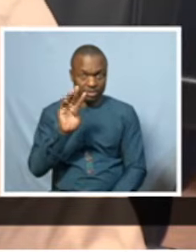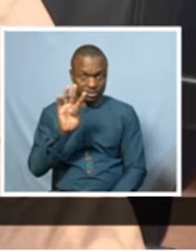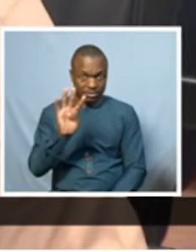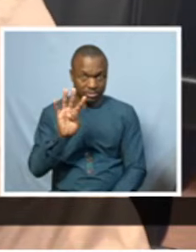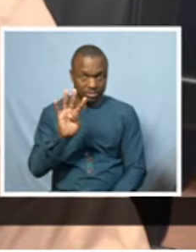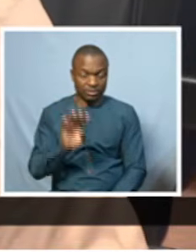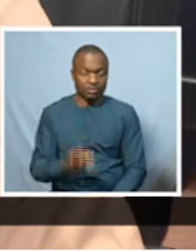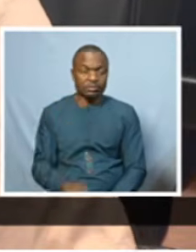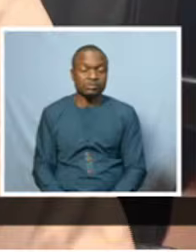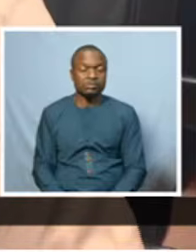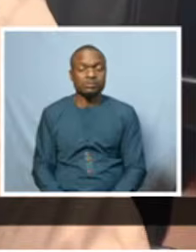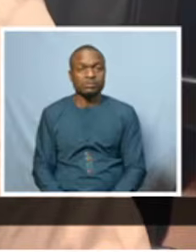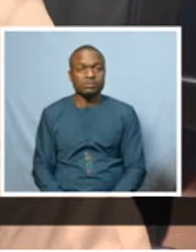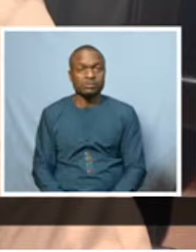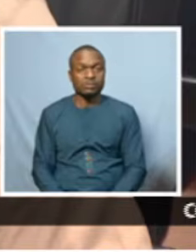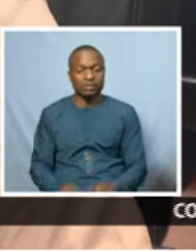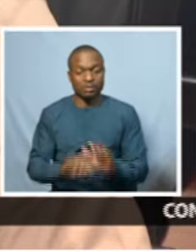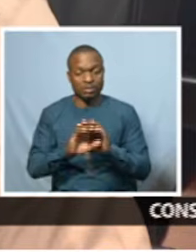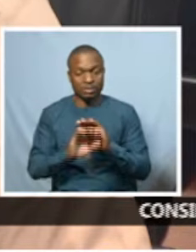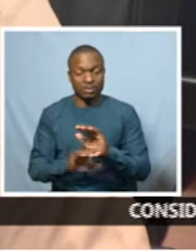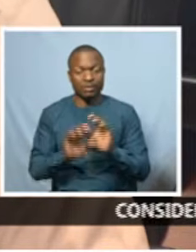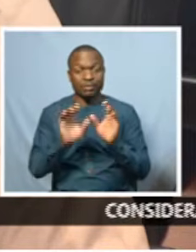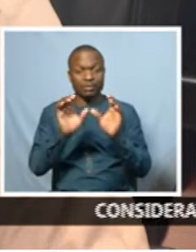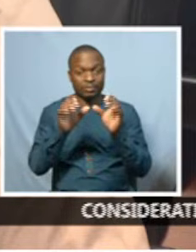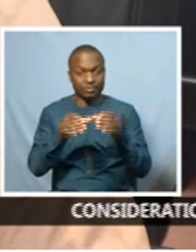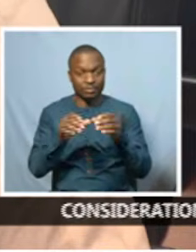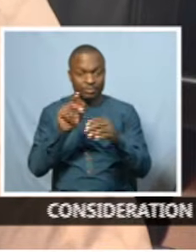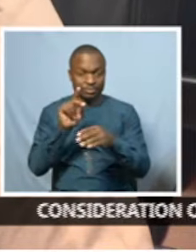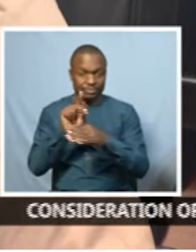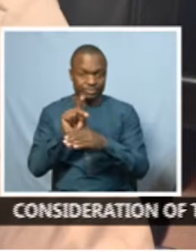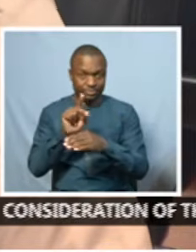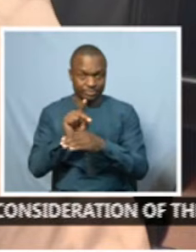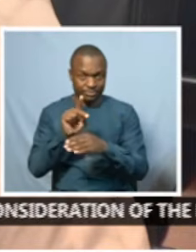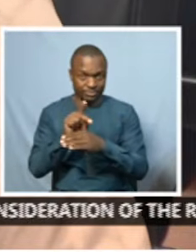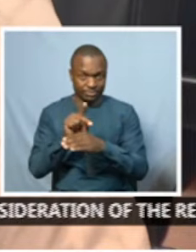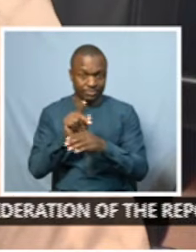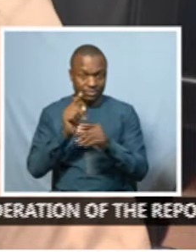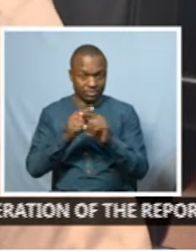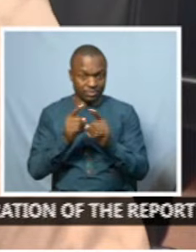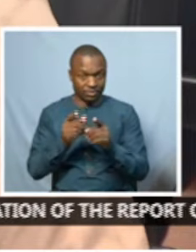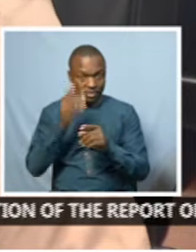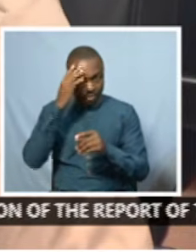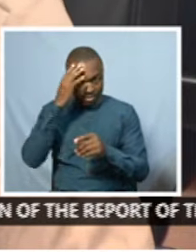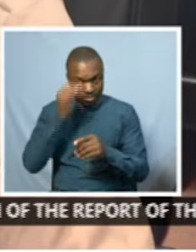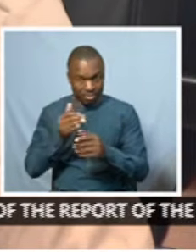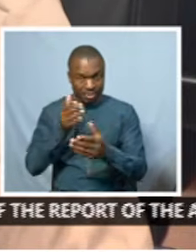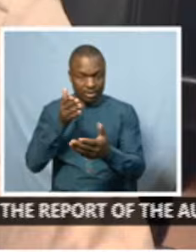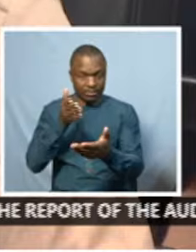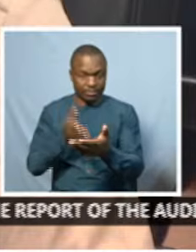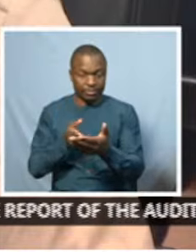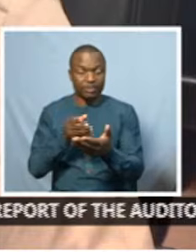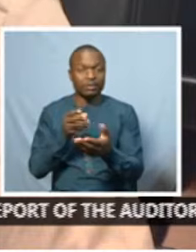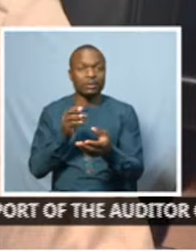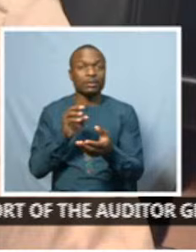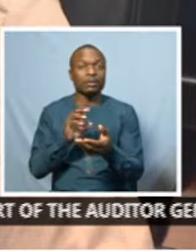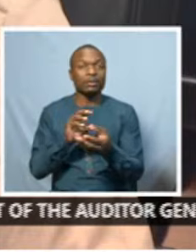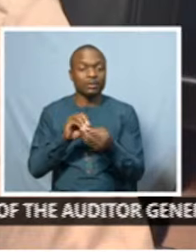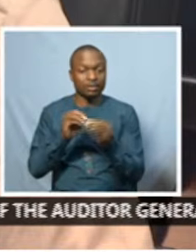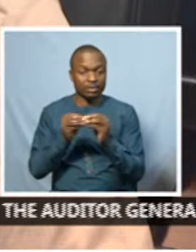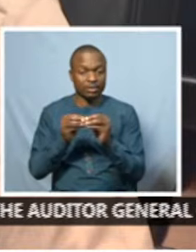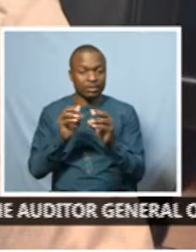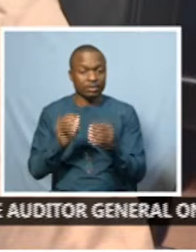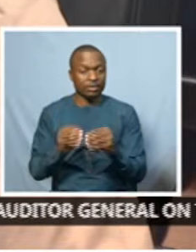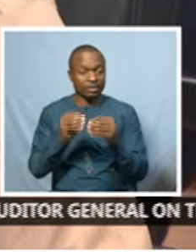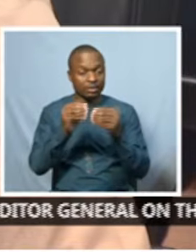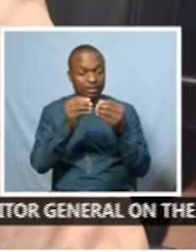2024 under community projects vote. But why is this amount as given